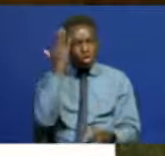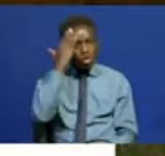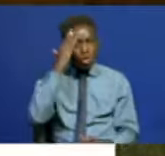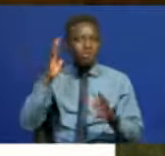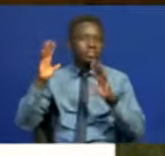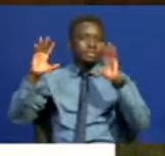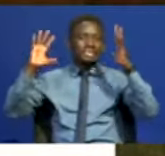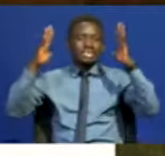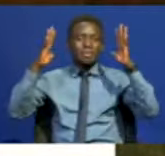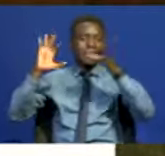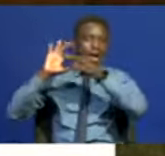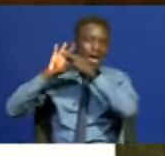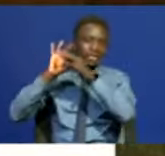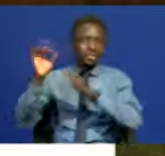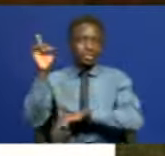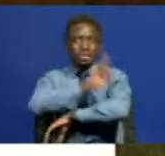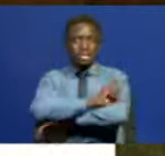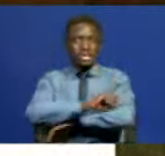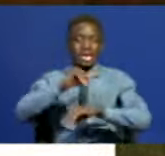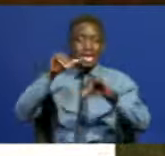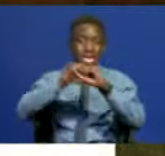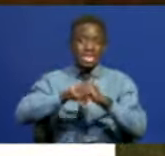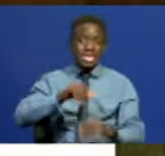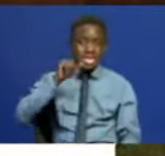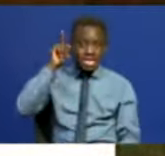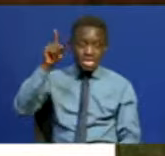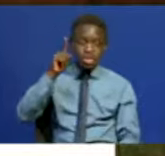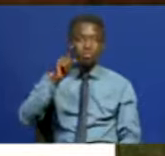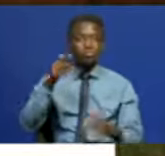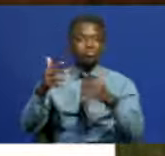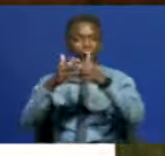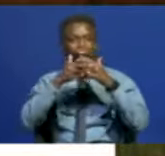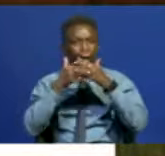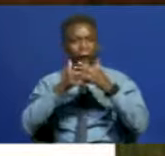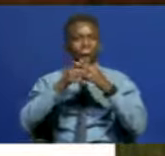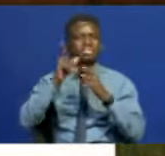and the US, they're celebrating the Indigenous Day for the whole world. Mm. Come on.